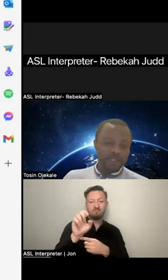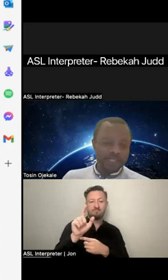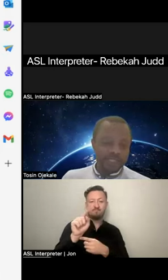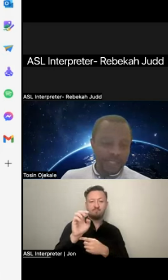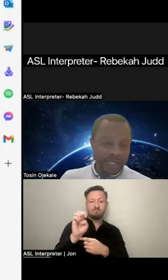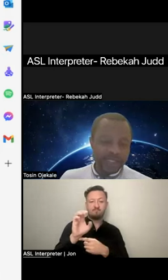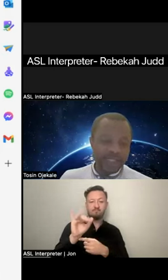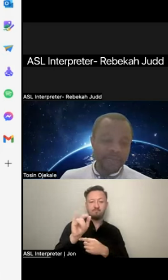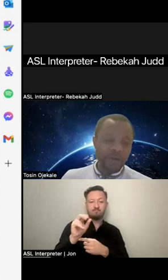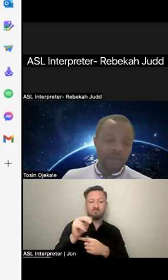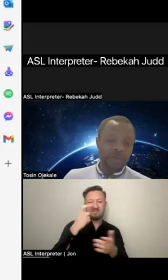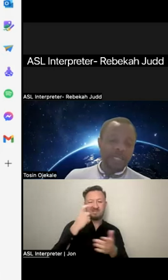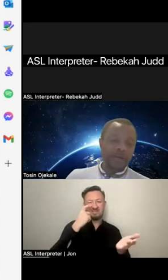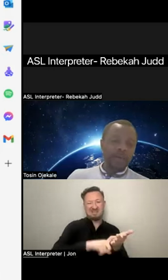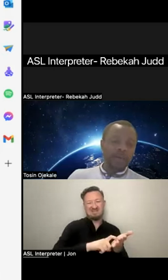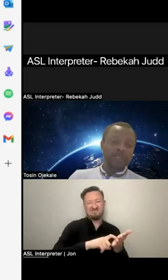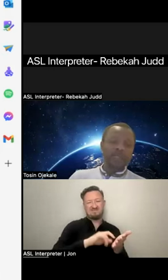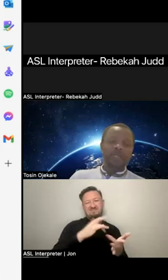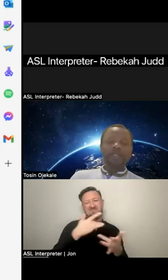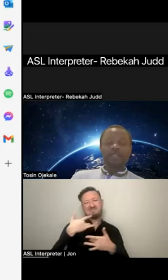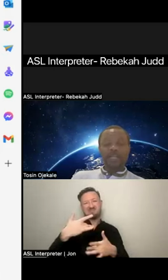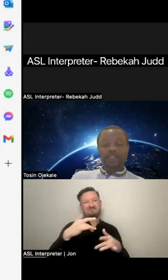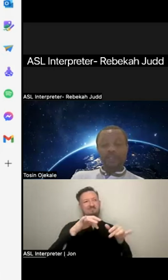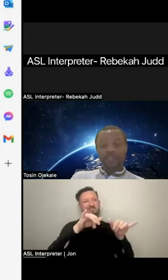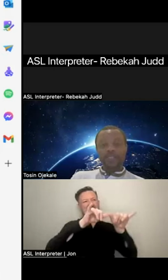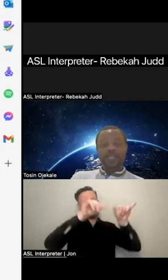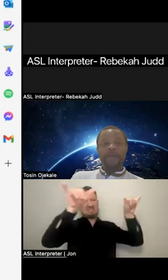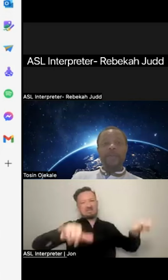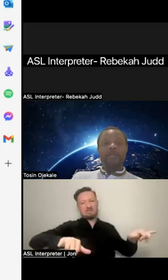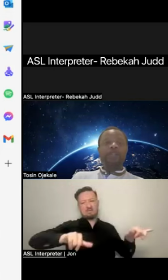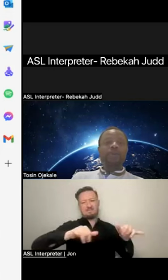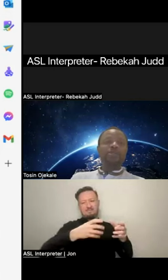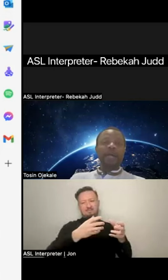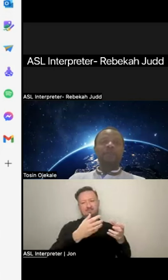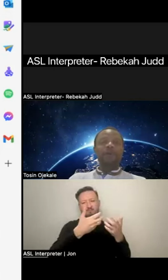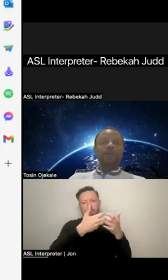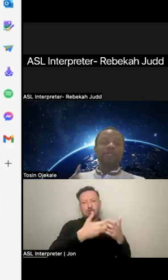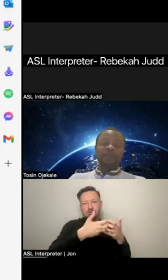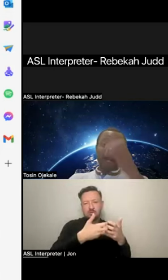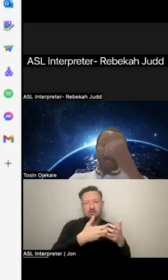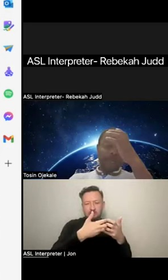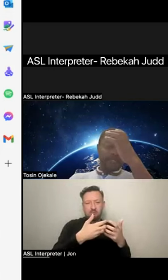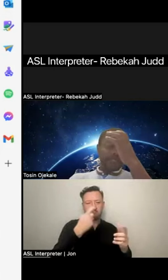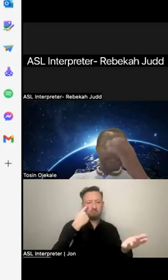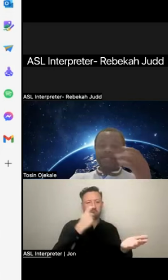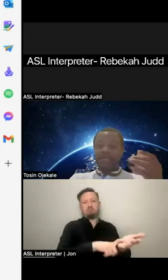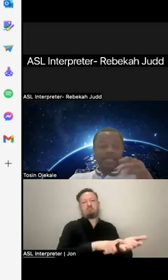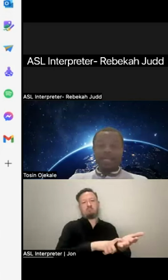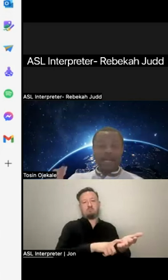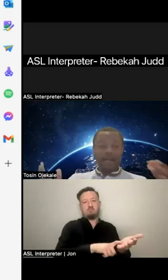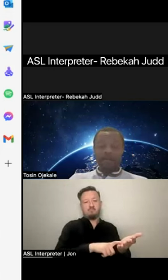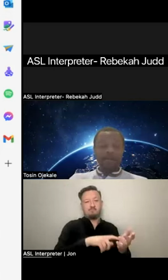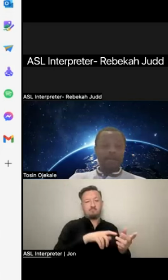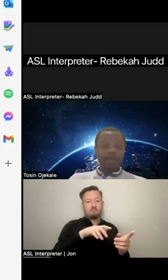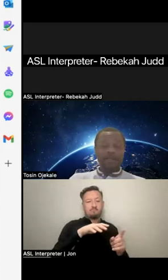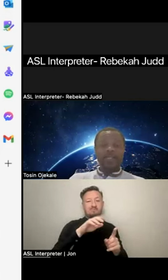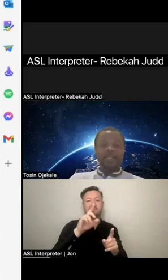suppression systems comes with their own detection system. So for most environments, data